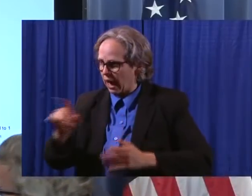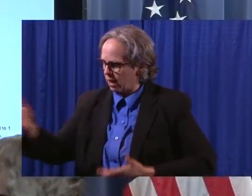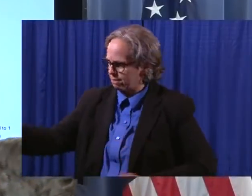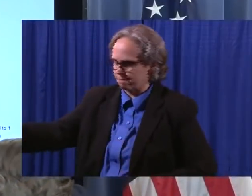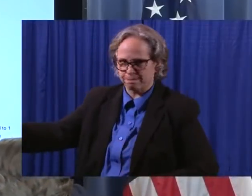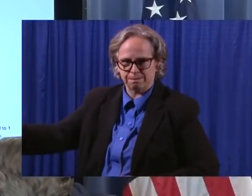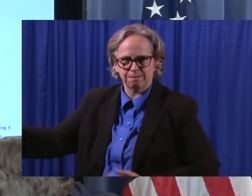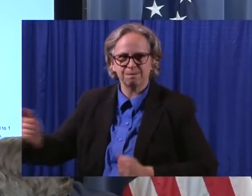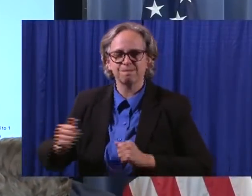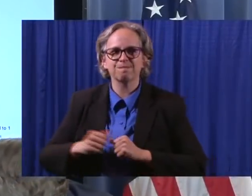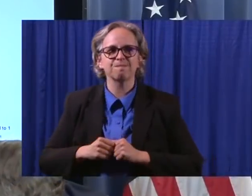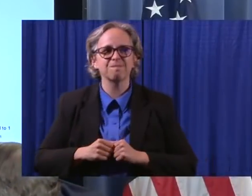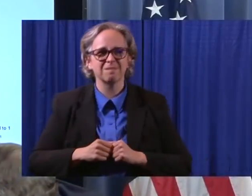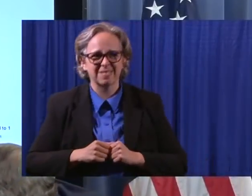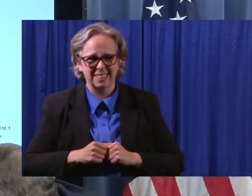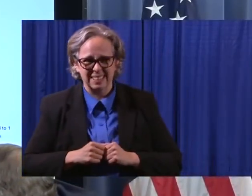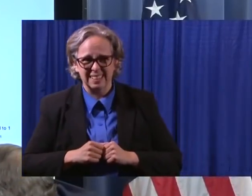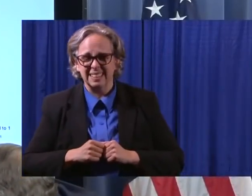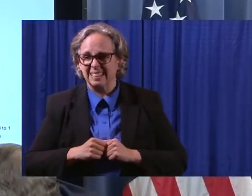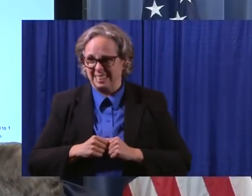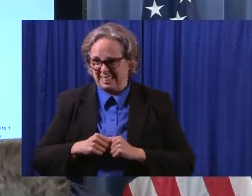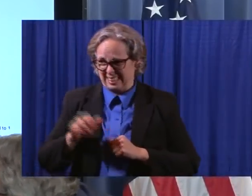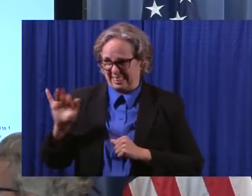here. If my arm is long enough.